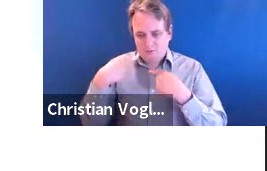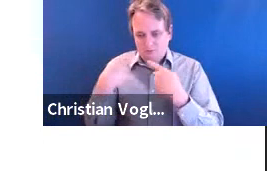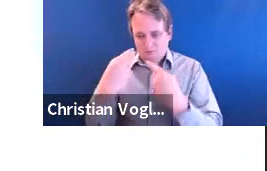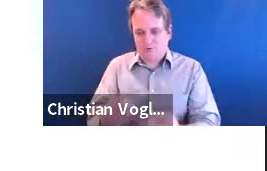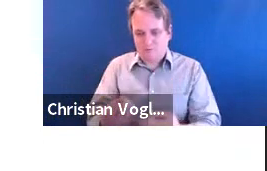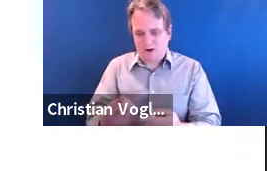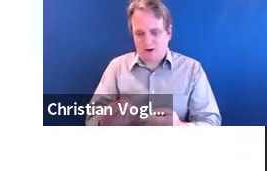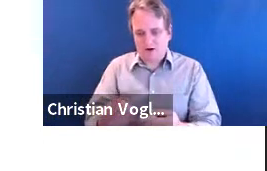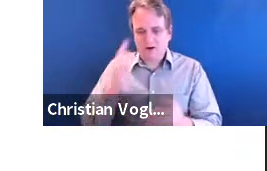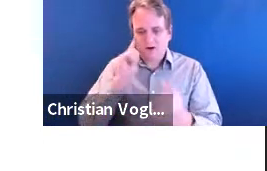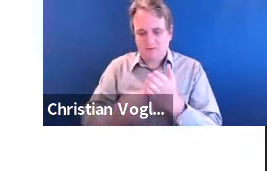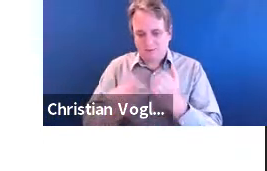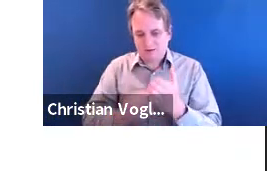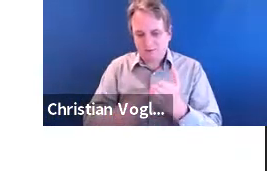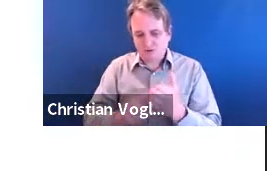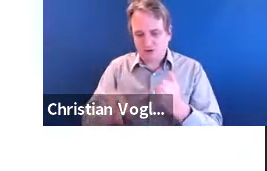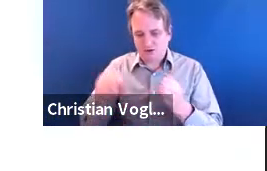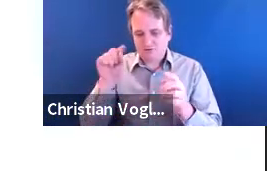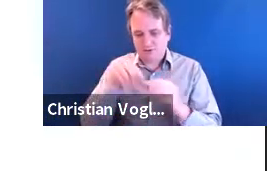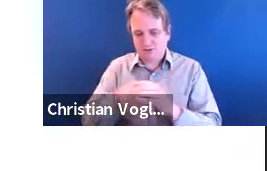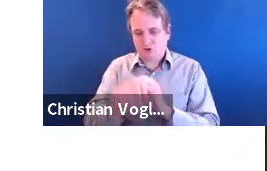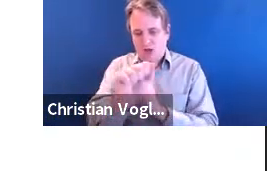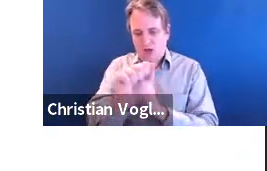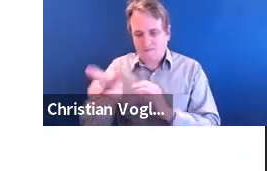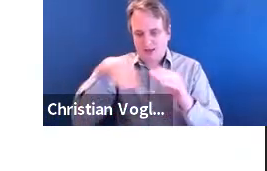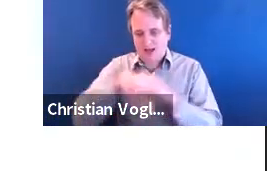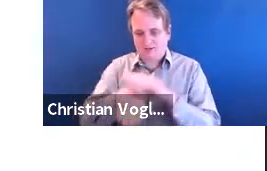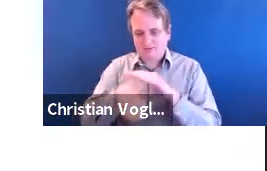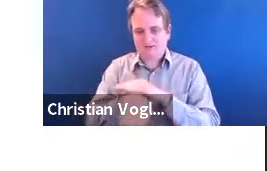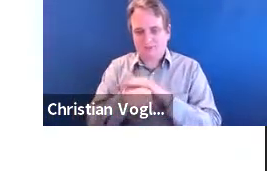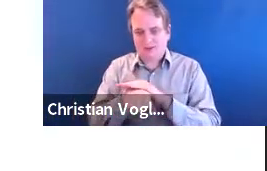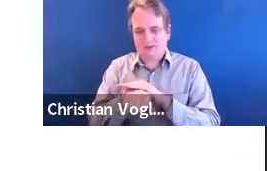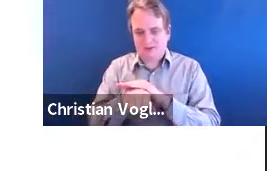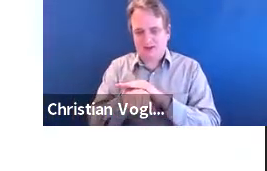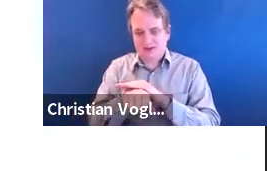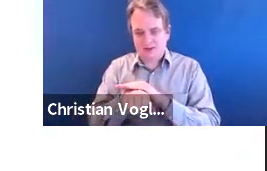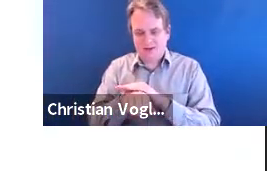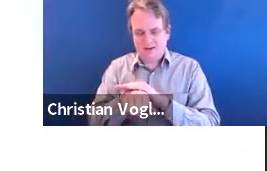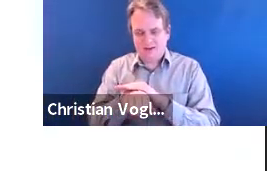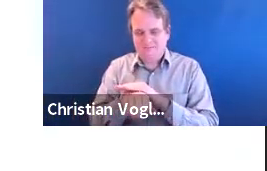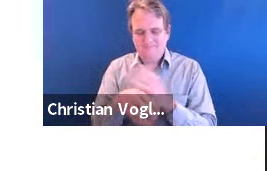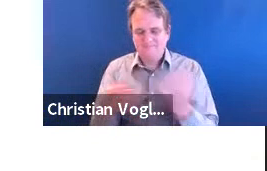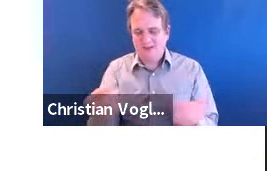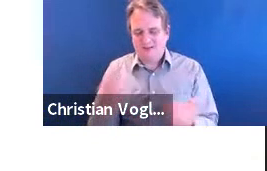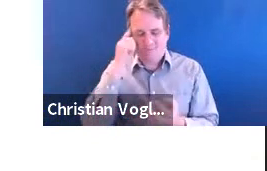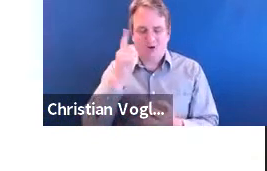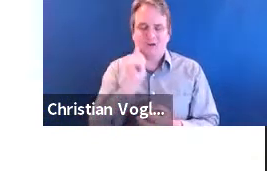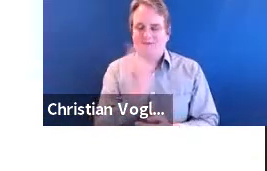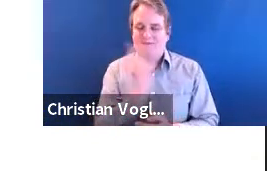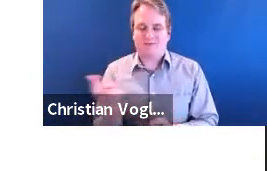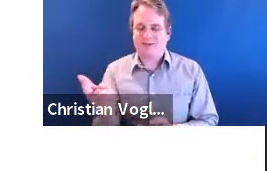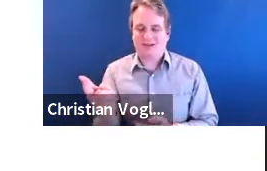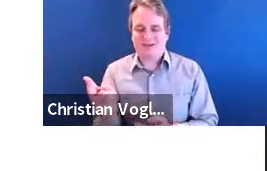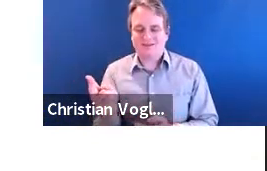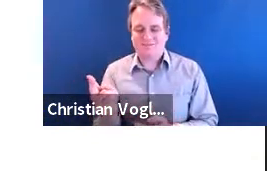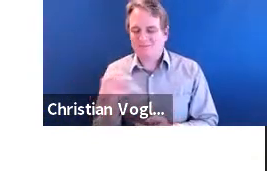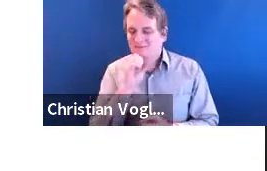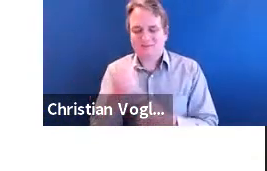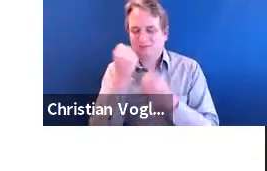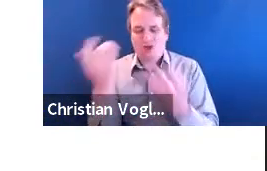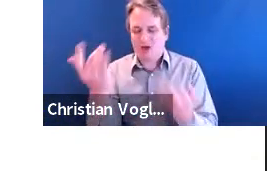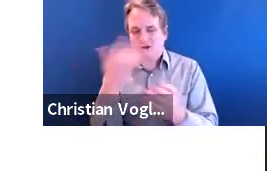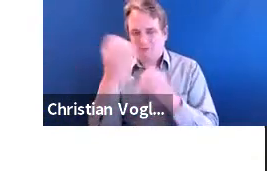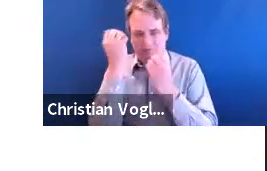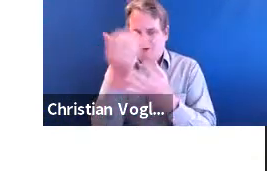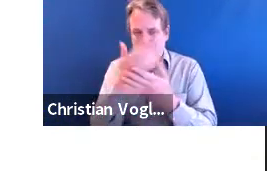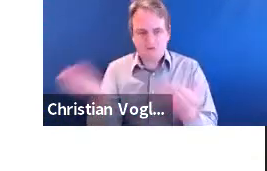Before I start, I do want to emphasize a couple of points that have come up thus far. When we look at research into autonomous vehicles and accessibility, there